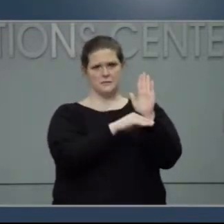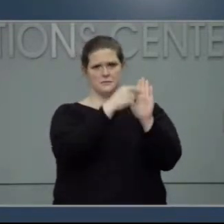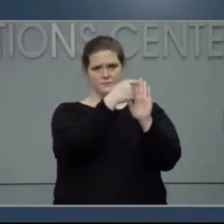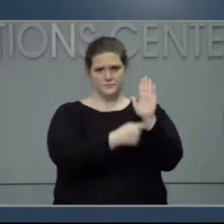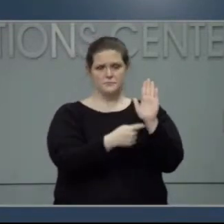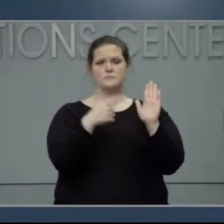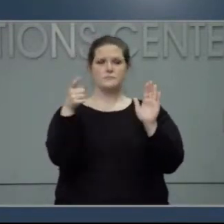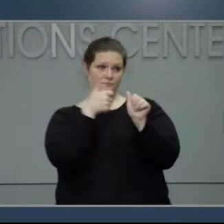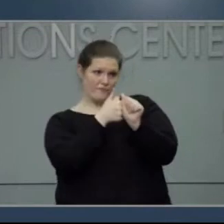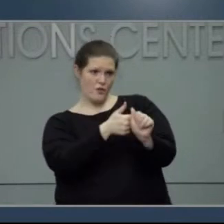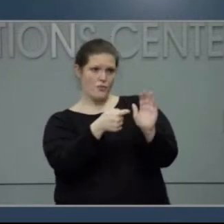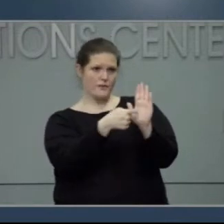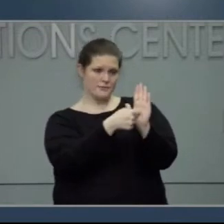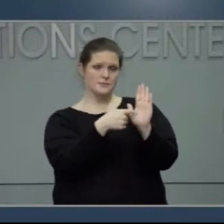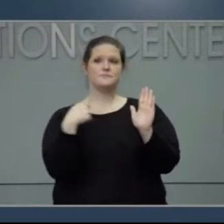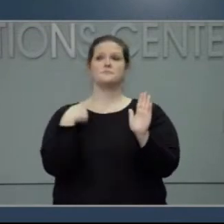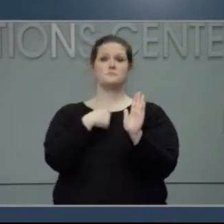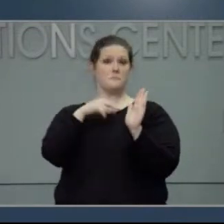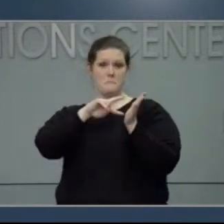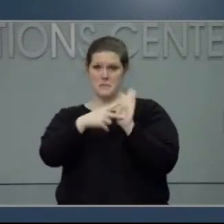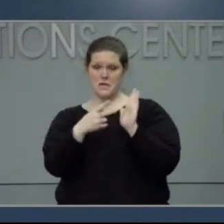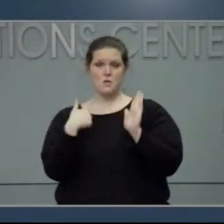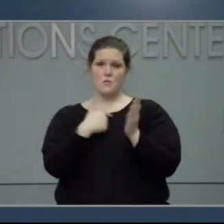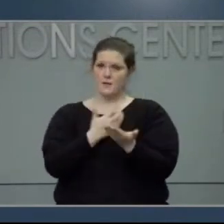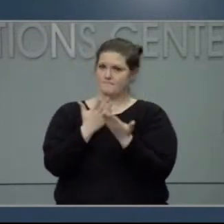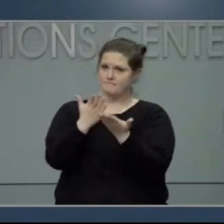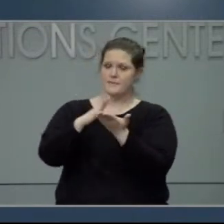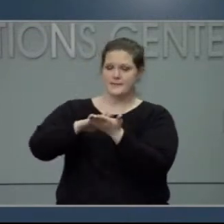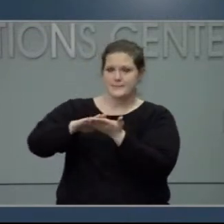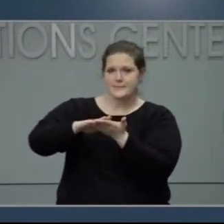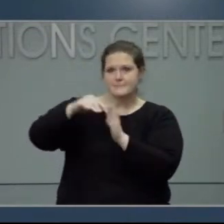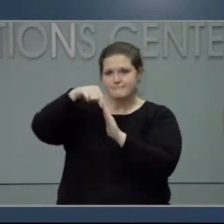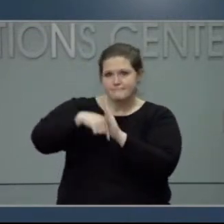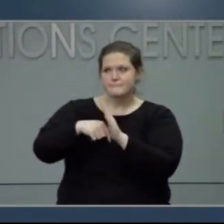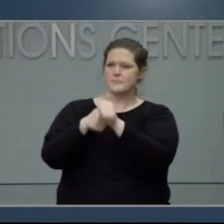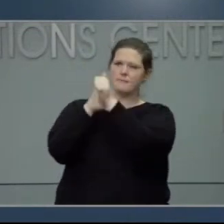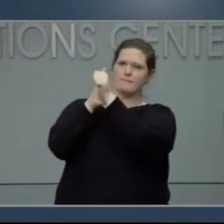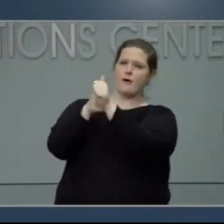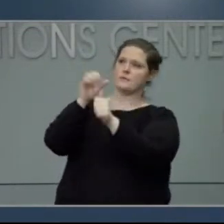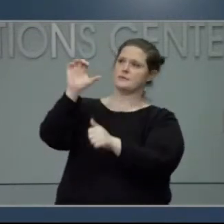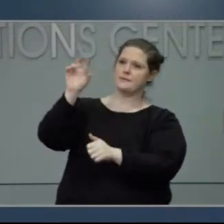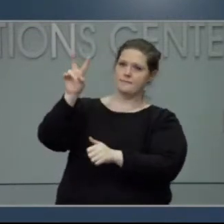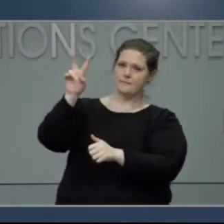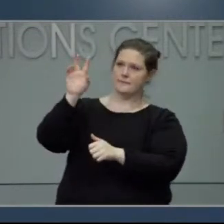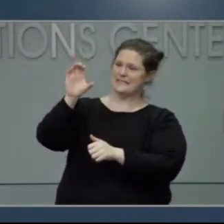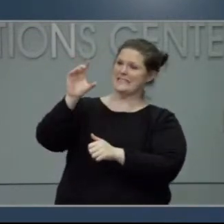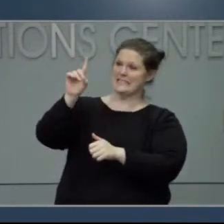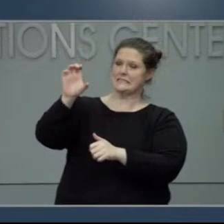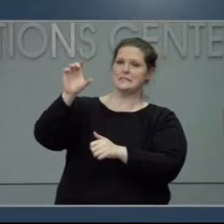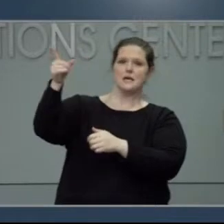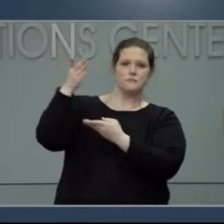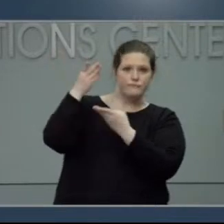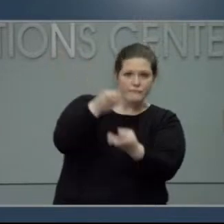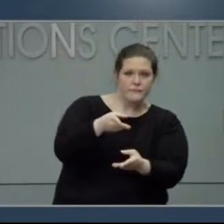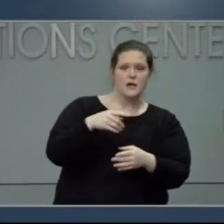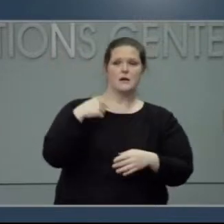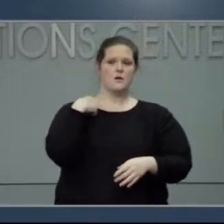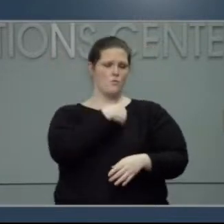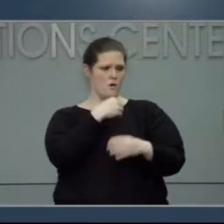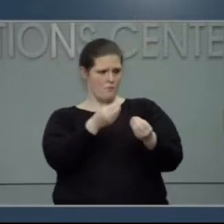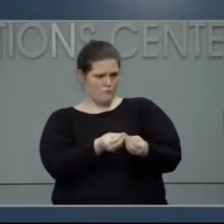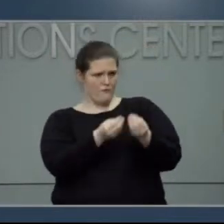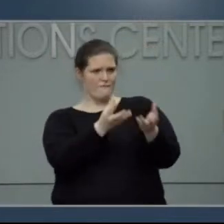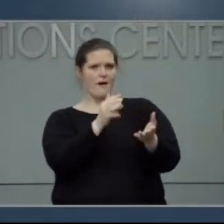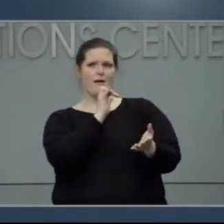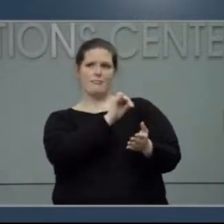screening testing as recommended by the CDC and is provided for free to schools in partnership with the Department of Health and